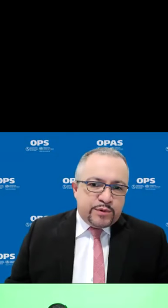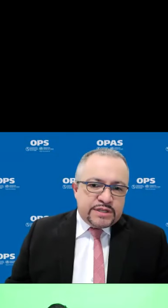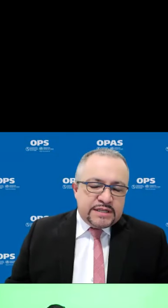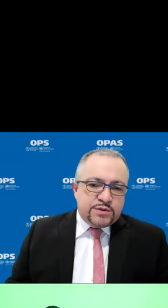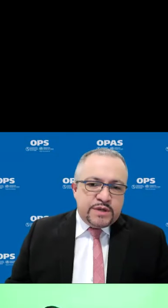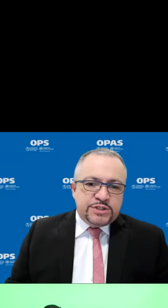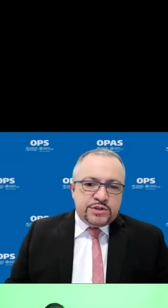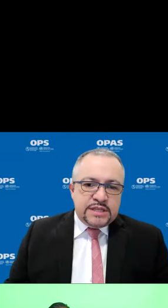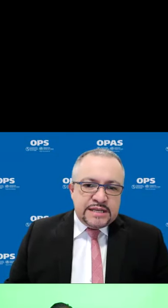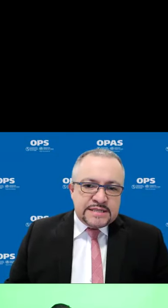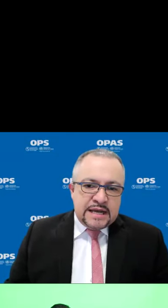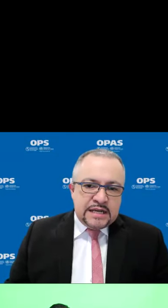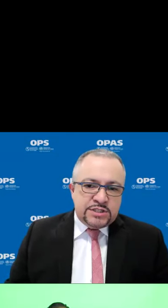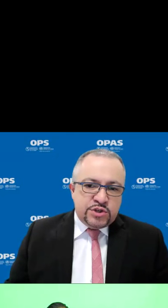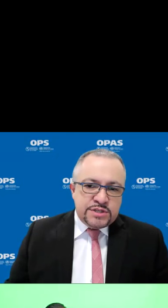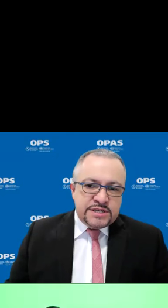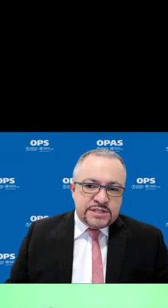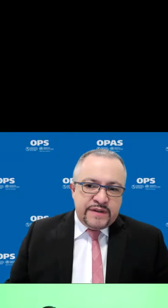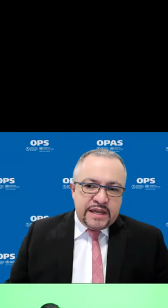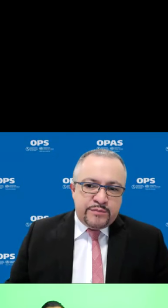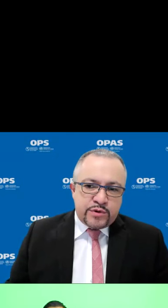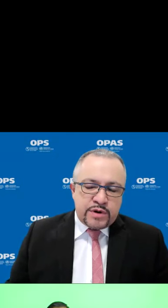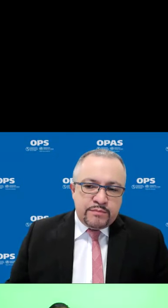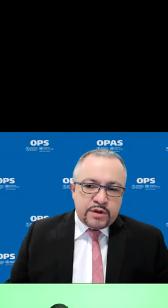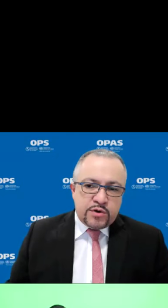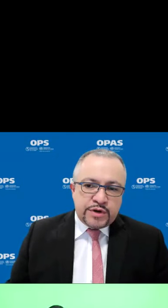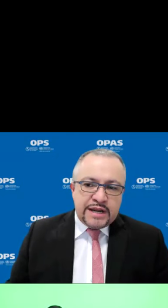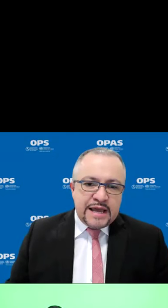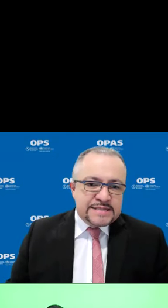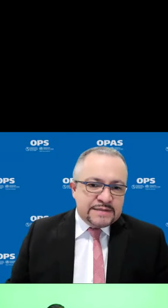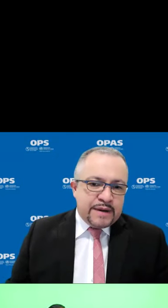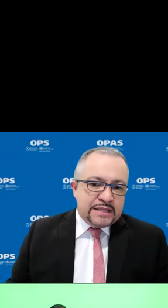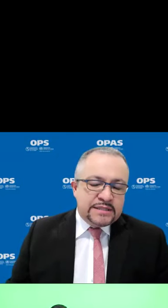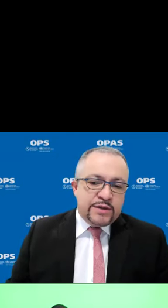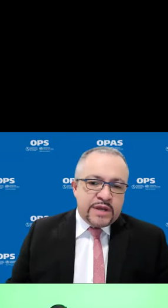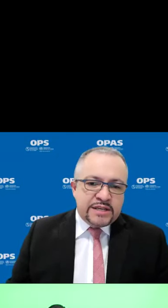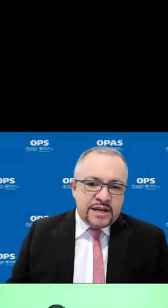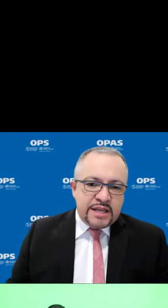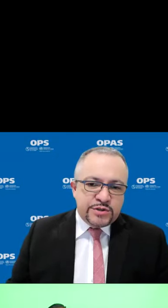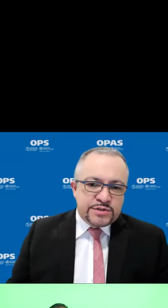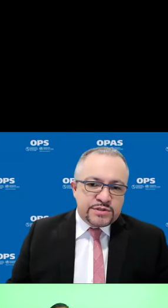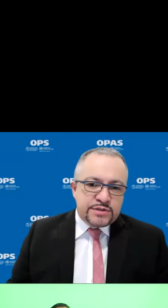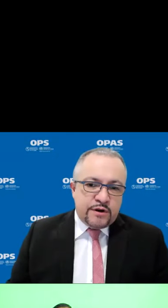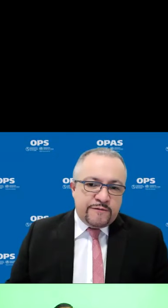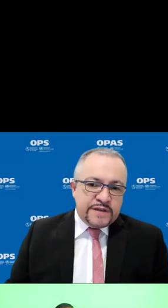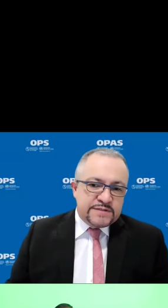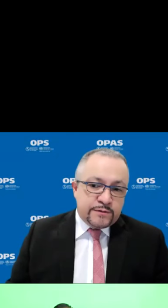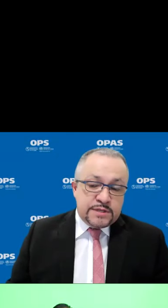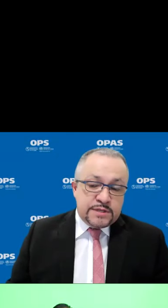is important to mention that it is a joint certificate program co-organized by the United Nations Office for Disaster